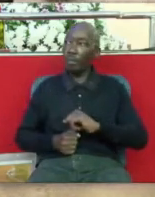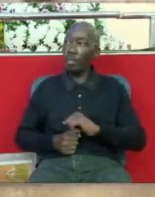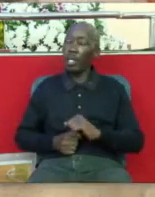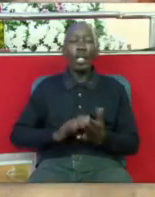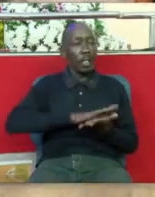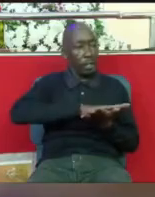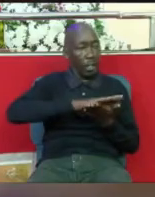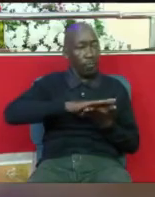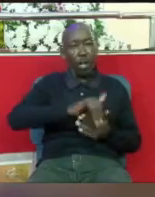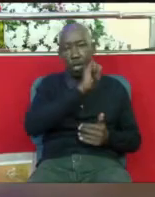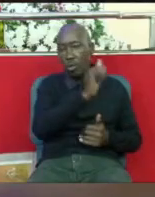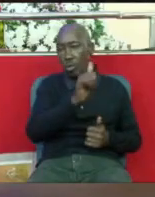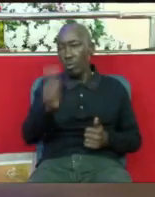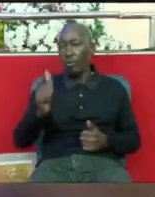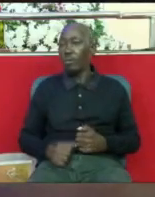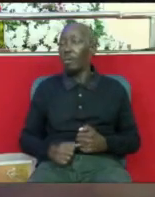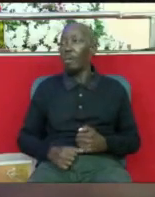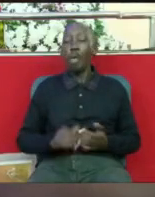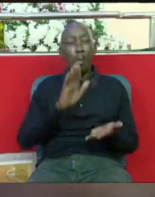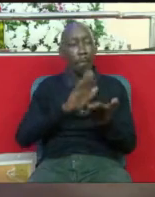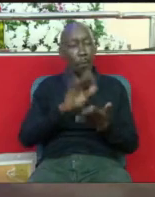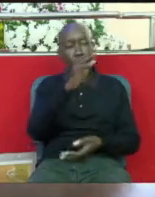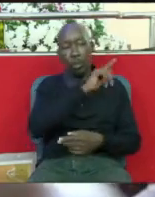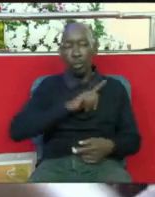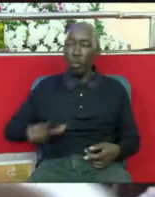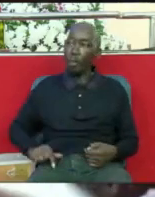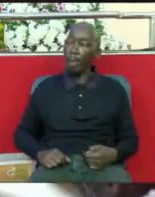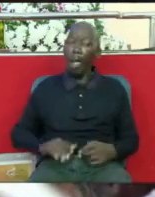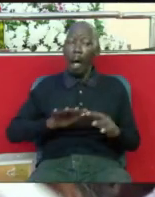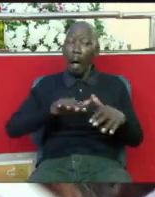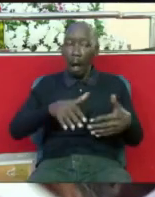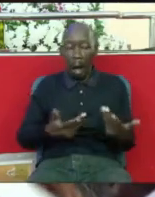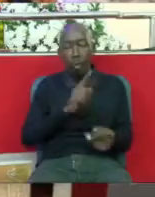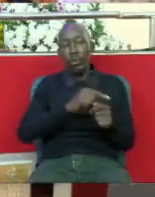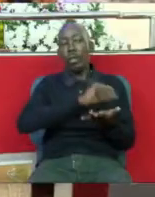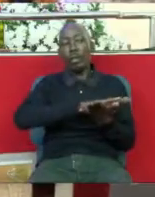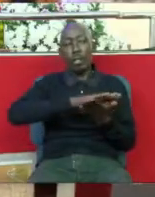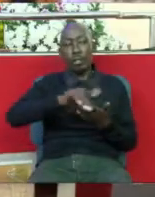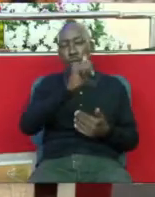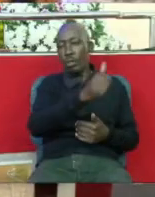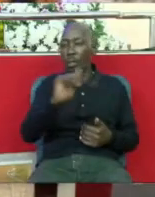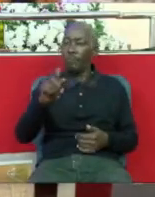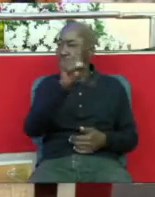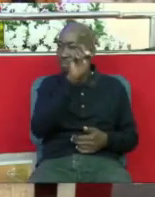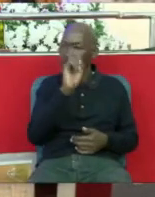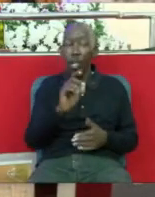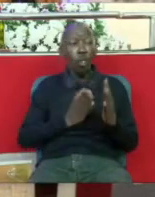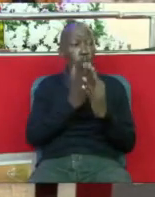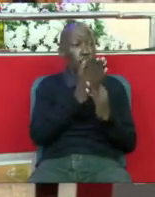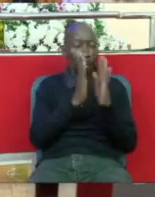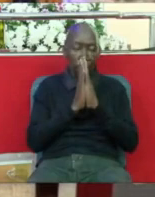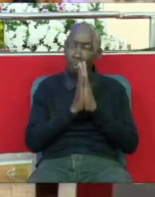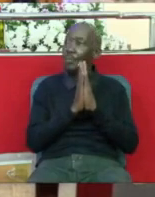Sanctify yourself. Praise the Lord. Amen. How do we sanctify ourselves? Tutajitakasa vipi? Through prayer.